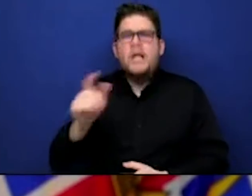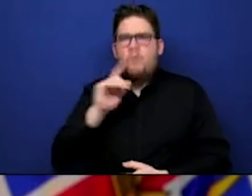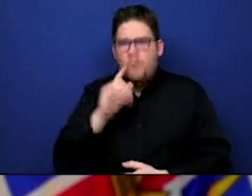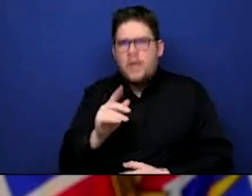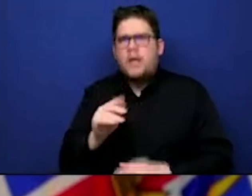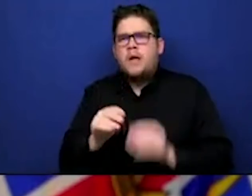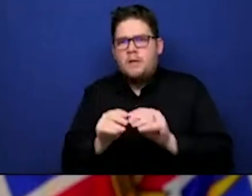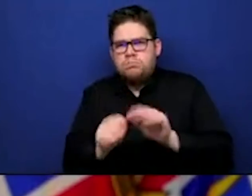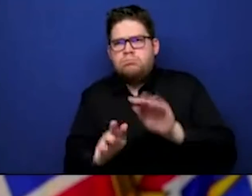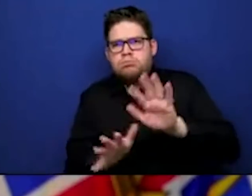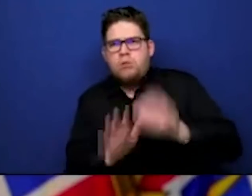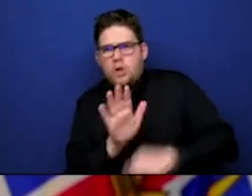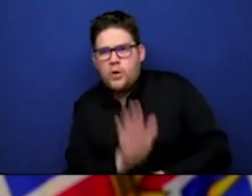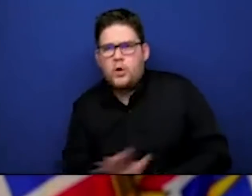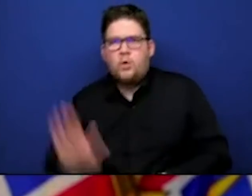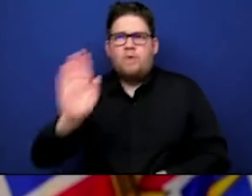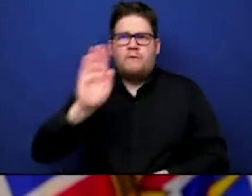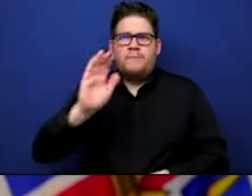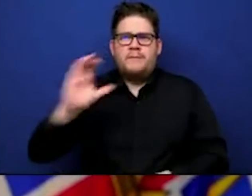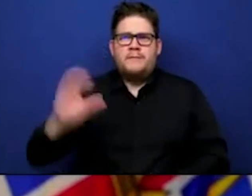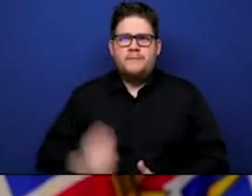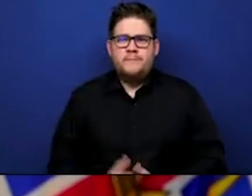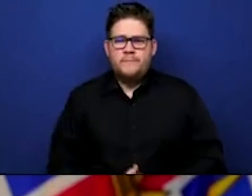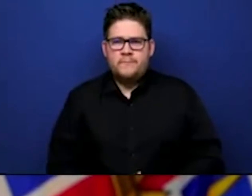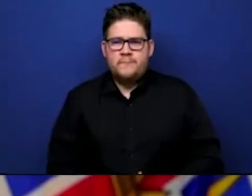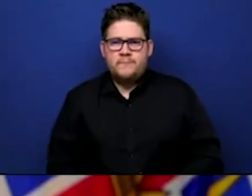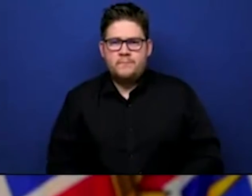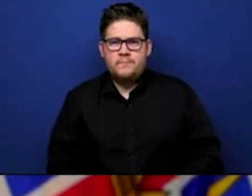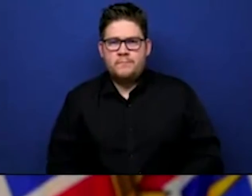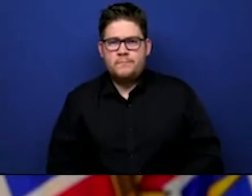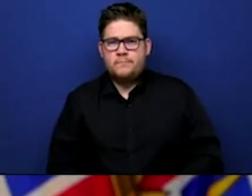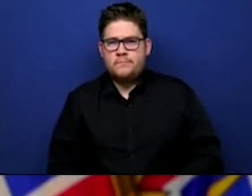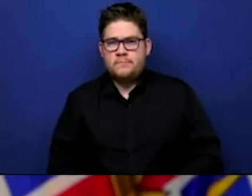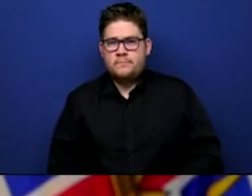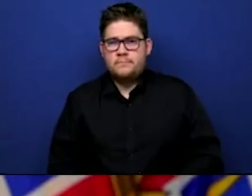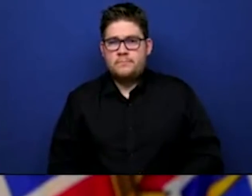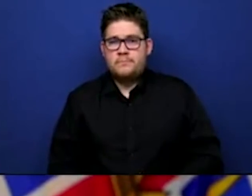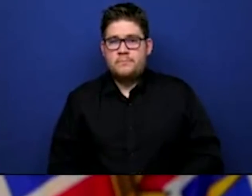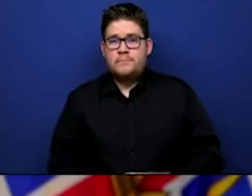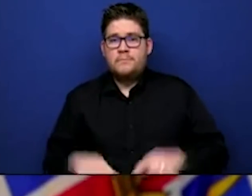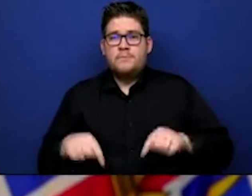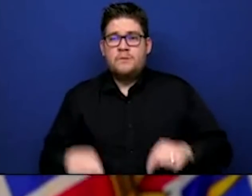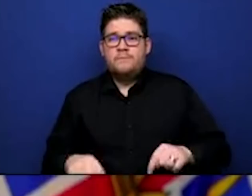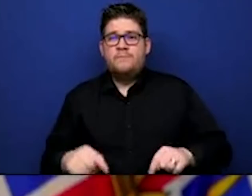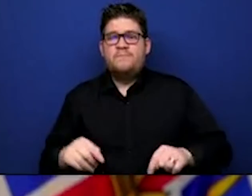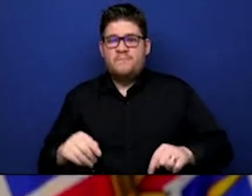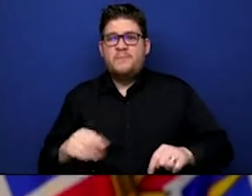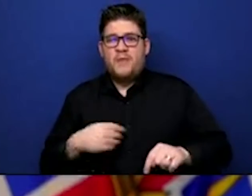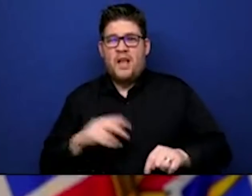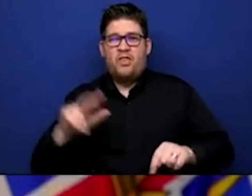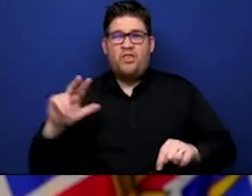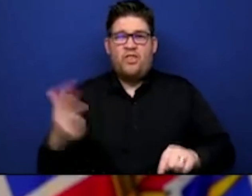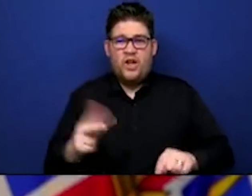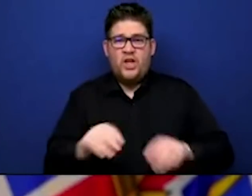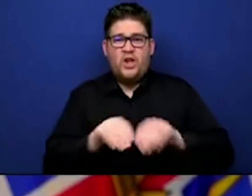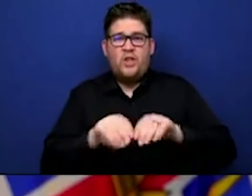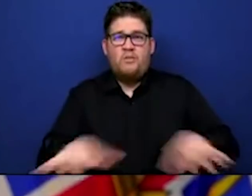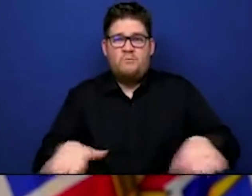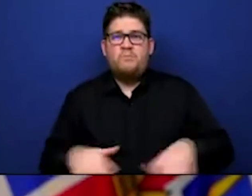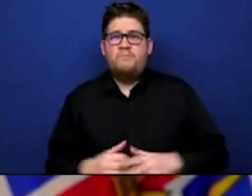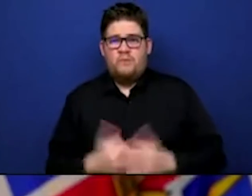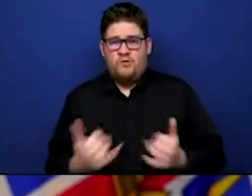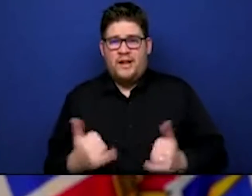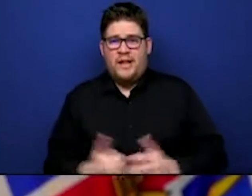This is, I don't need to say, our third wave. And knowing this, we need to chart our best path